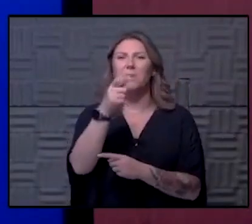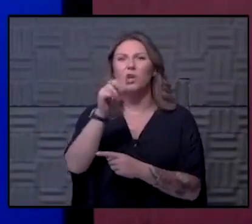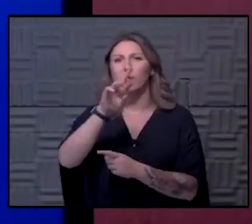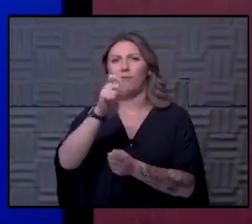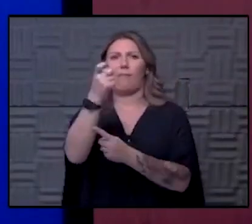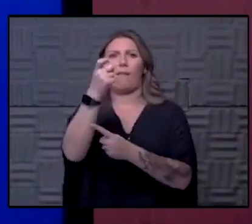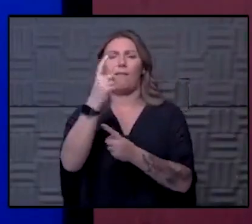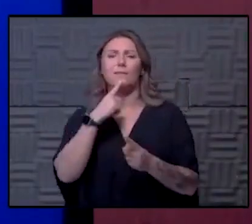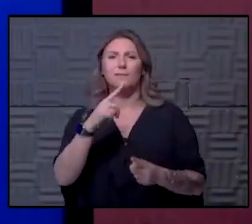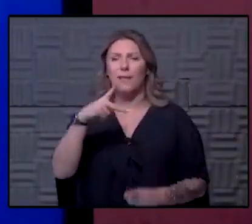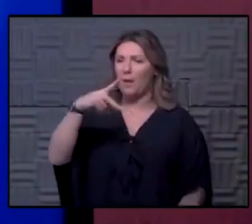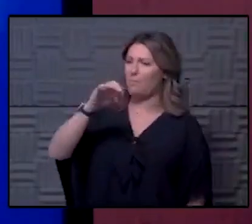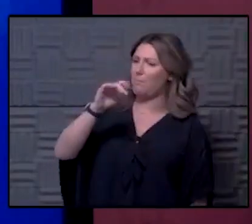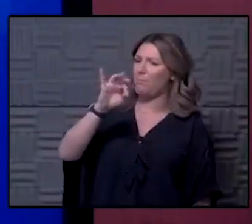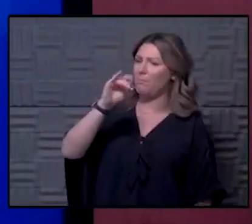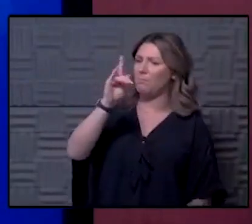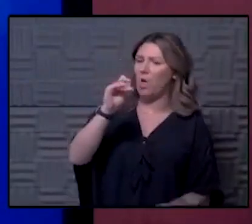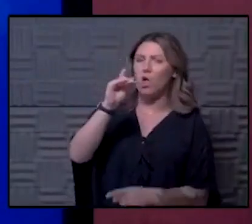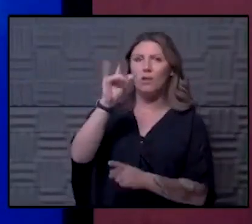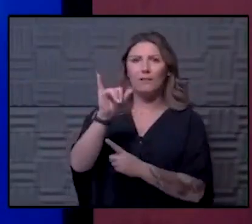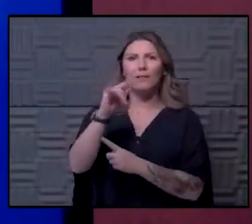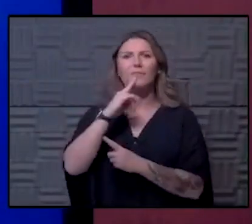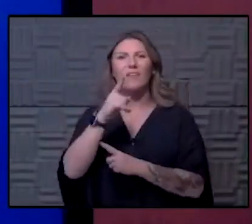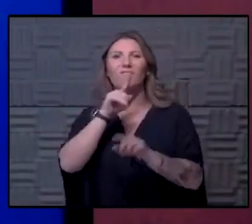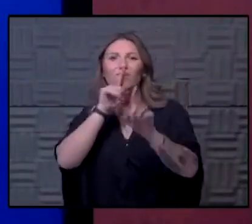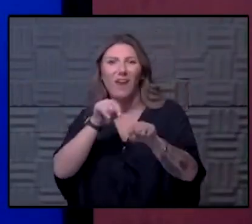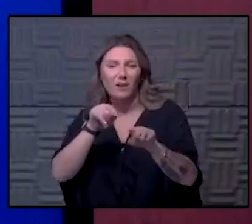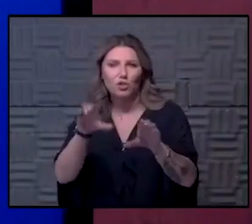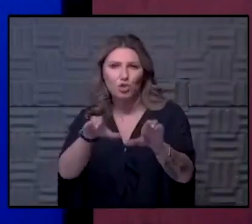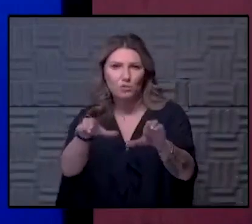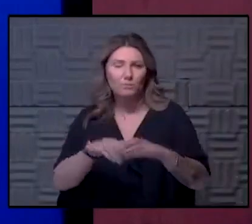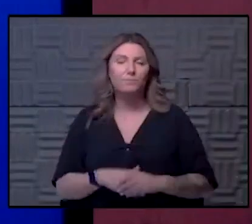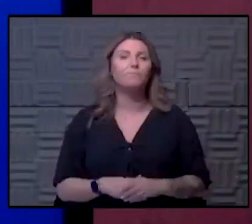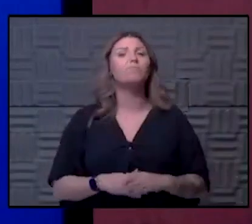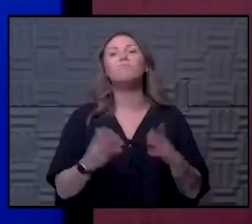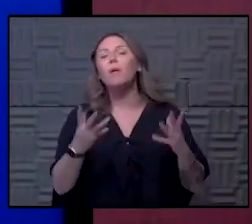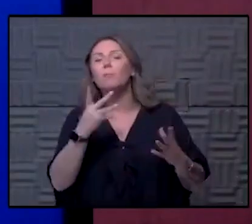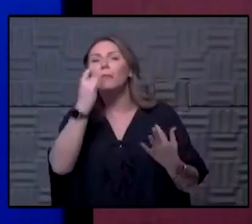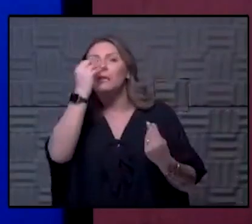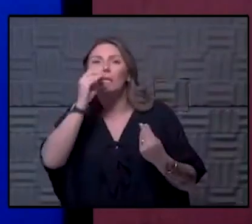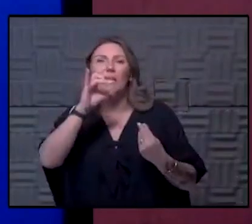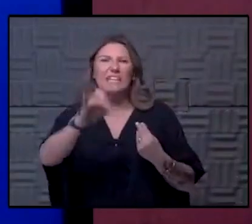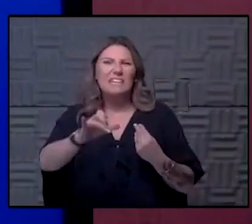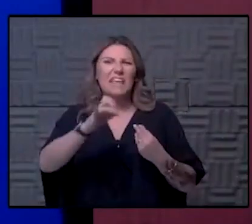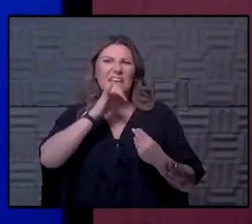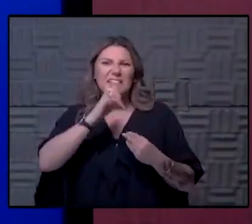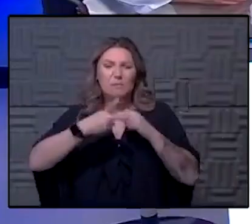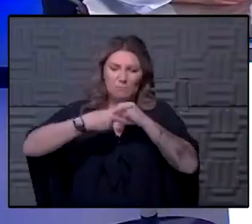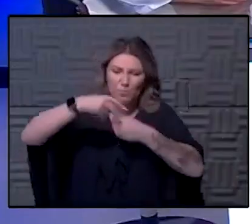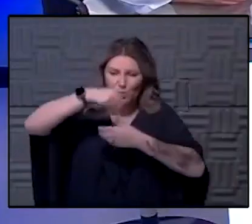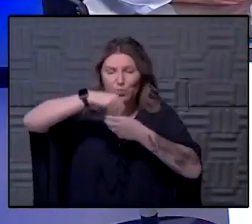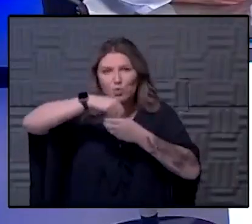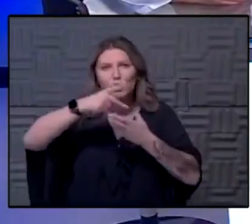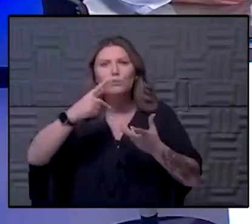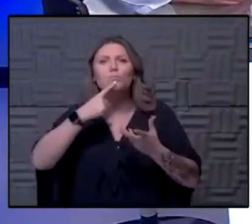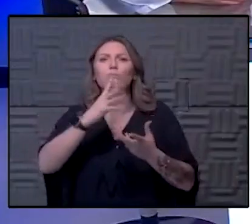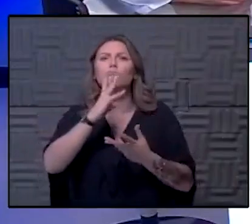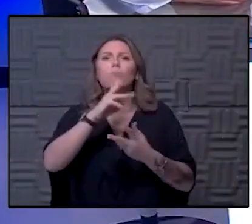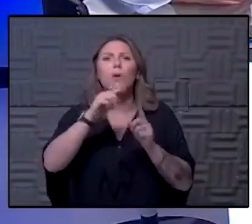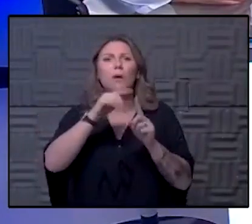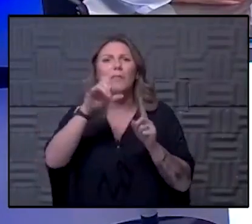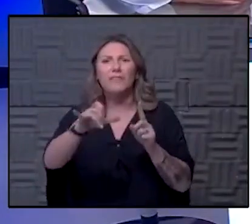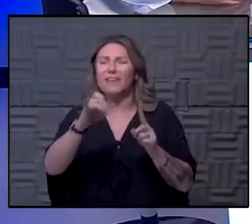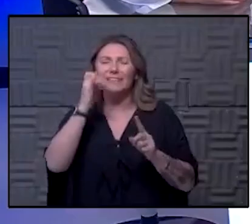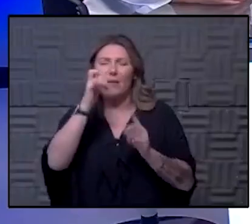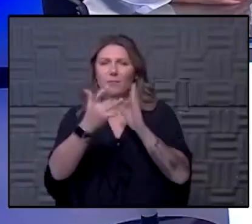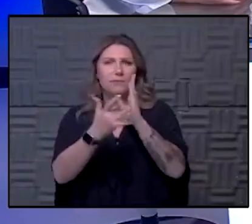PEG. Polyethylene glycol, yeah. And maybe they're thinking that's a preservative. Yeah. Talk to us a little bit about what that really is. Because it's